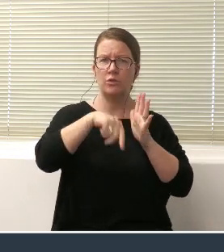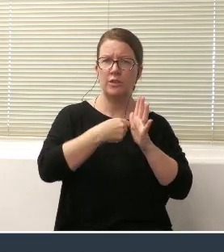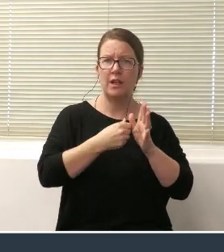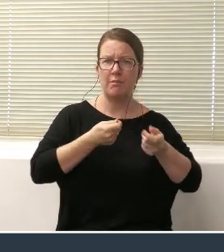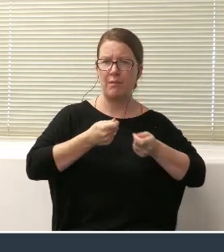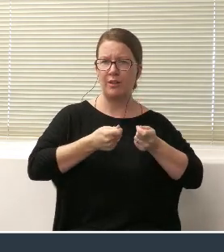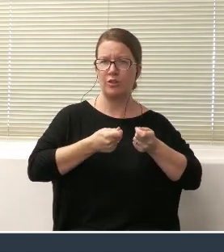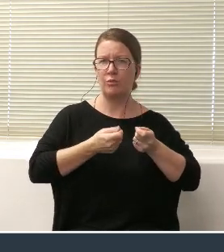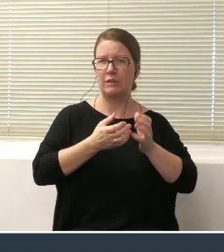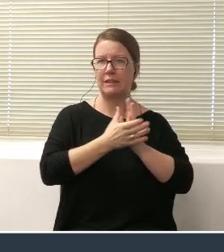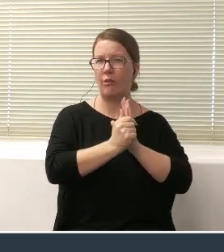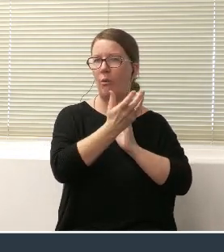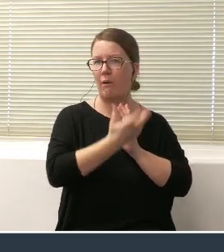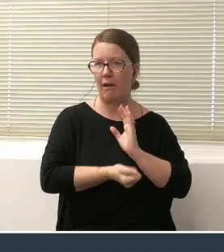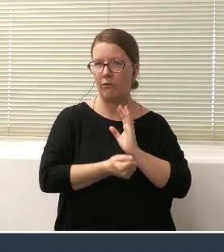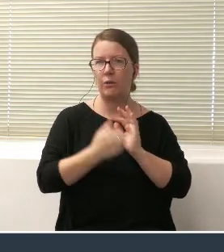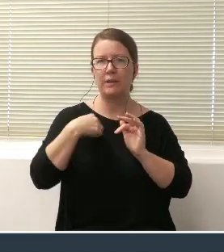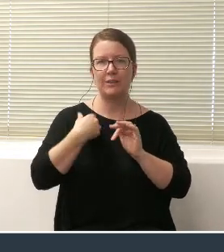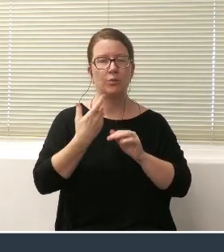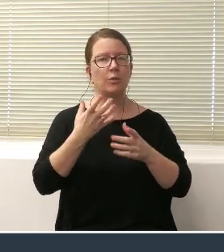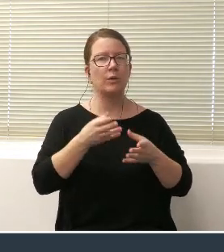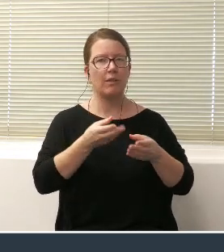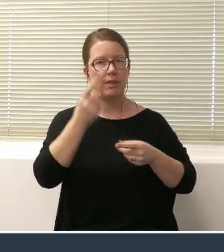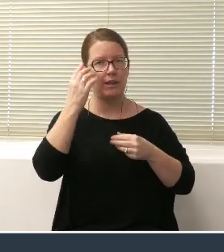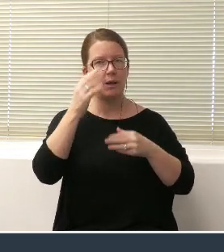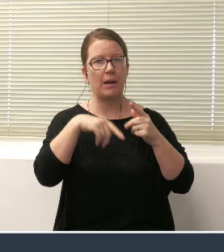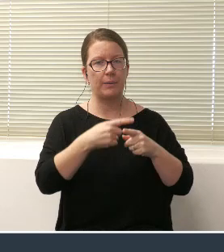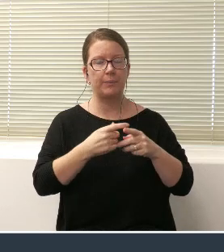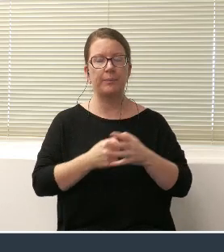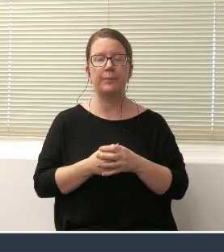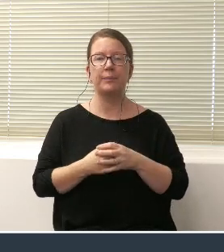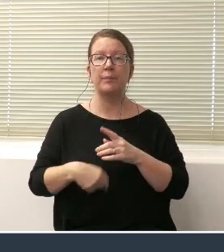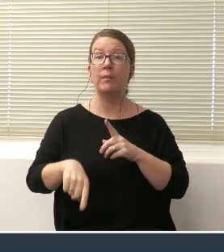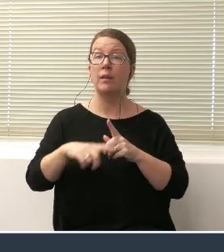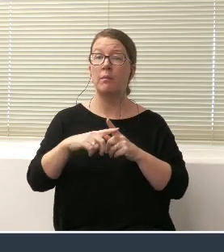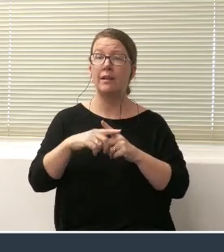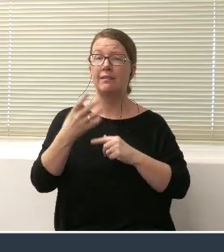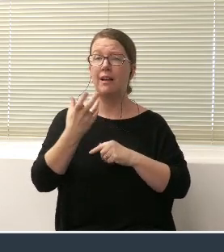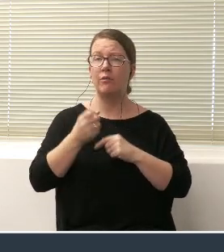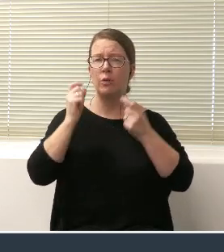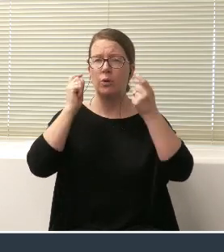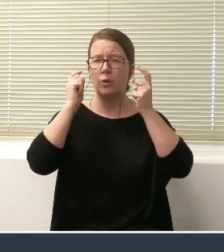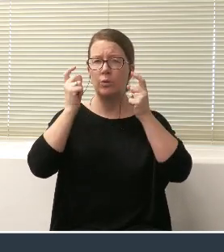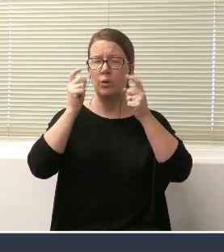would need to be considered as part of this. So there was concerns also around,